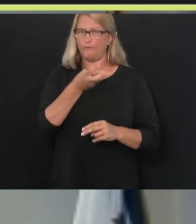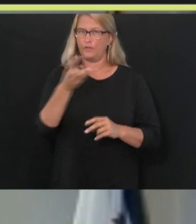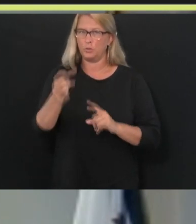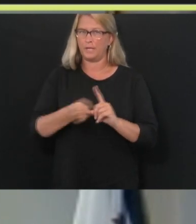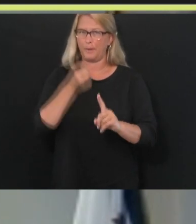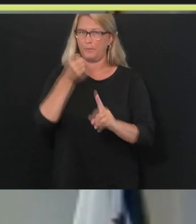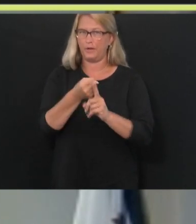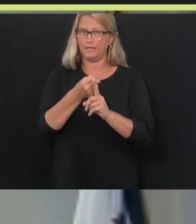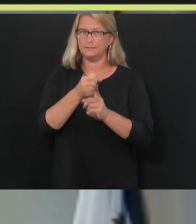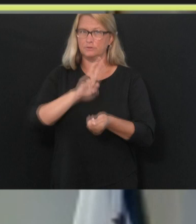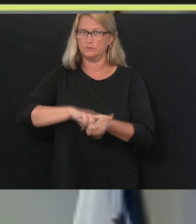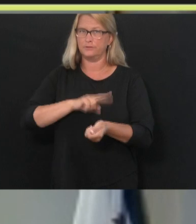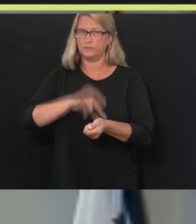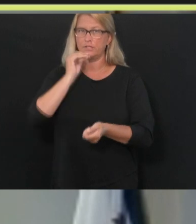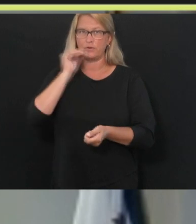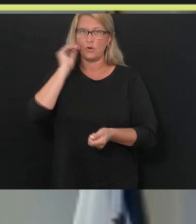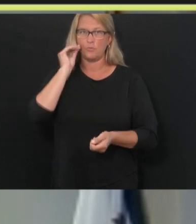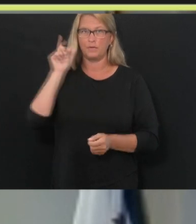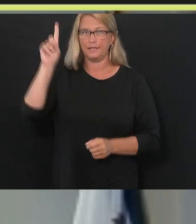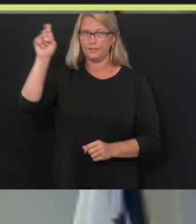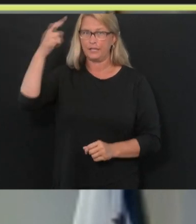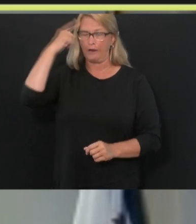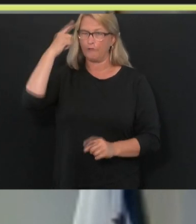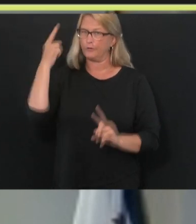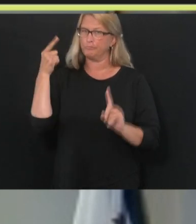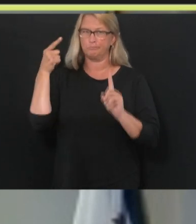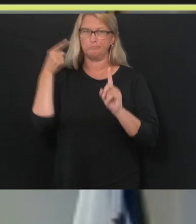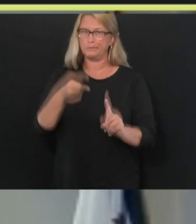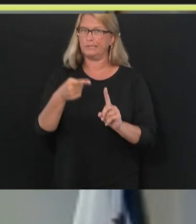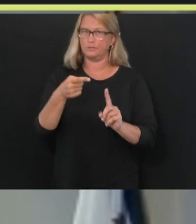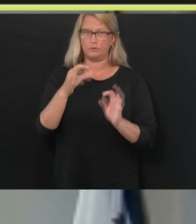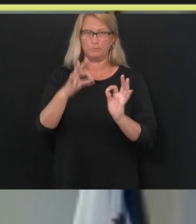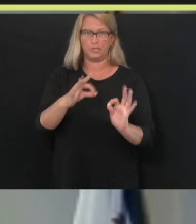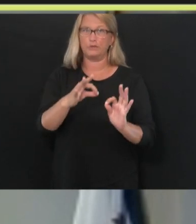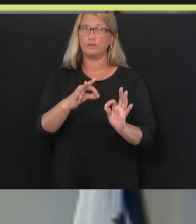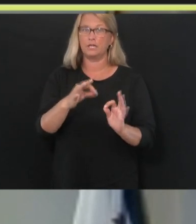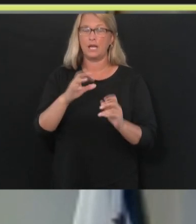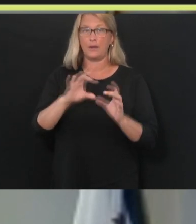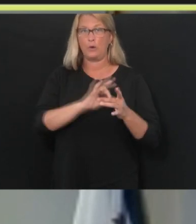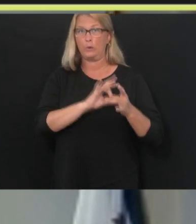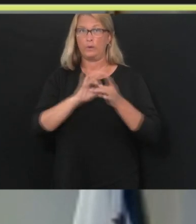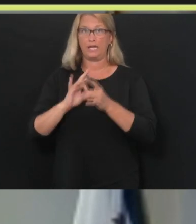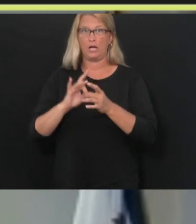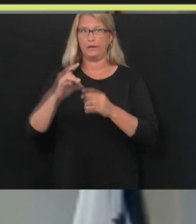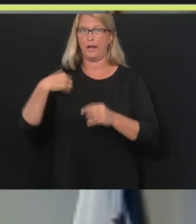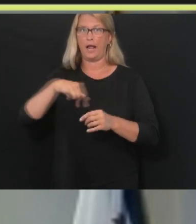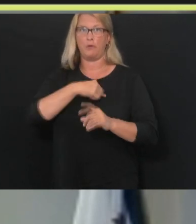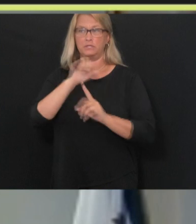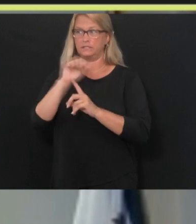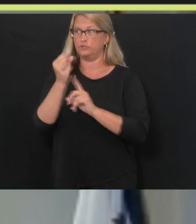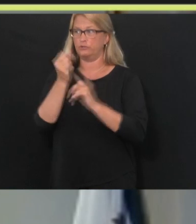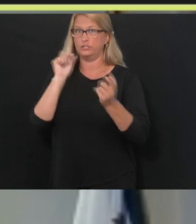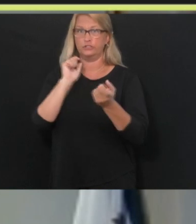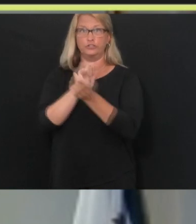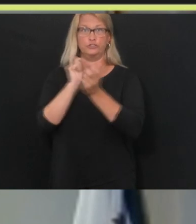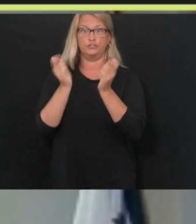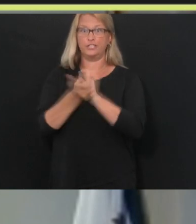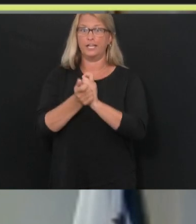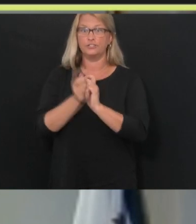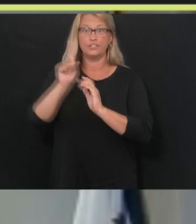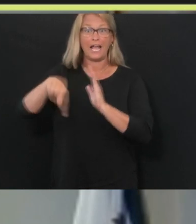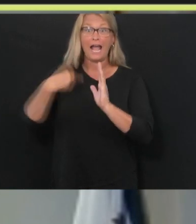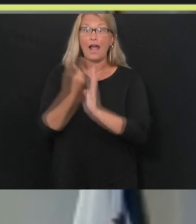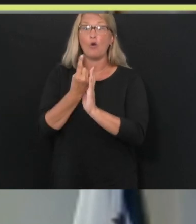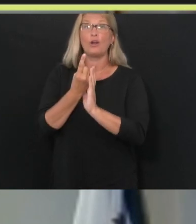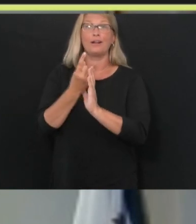The Governor is right on point with regard to circumstances changing hourly. We really